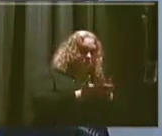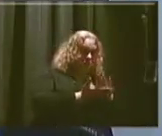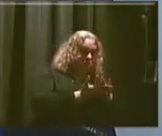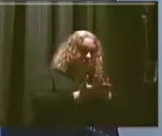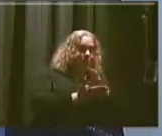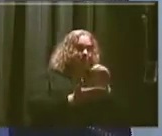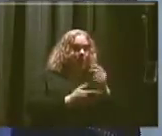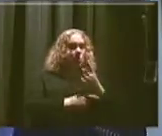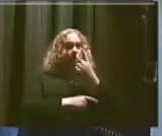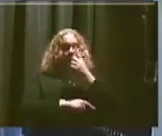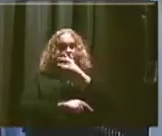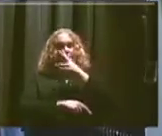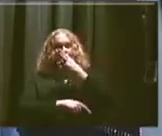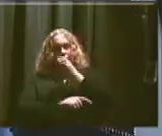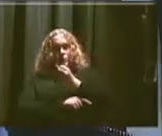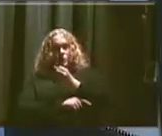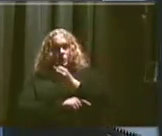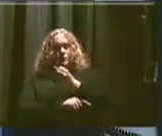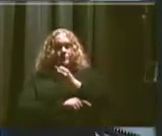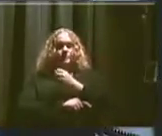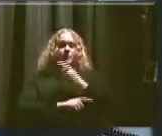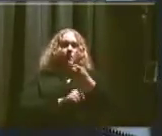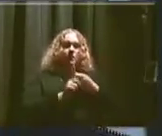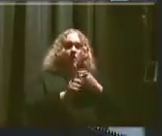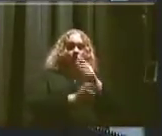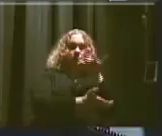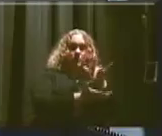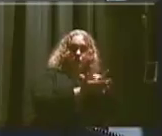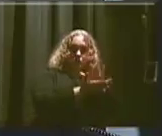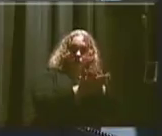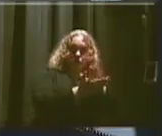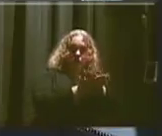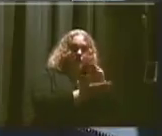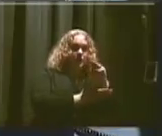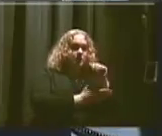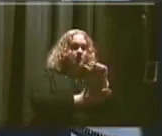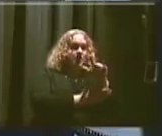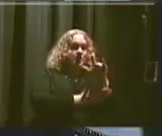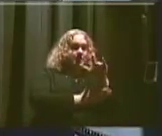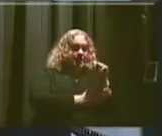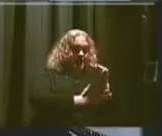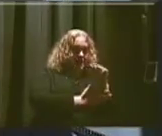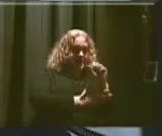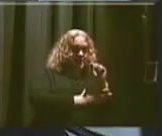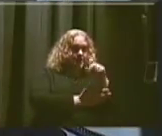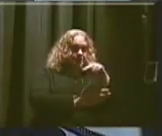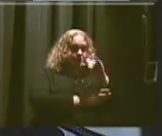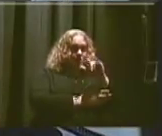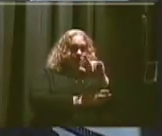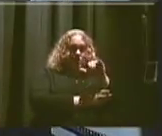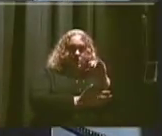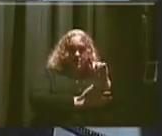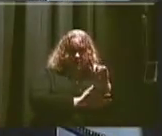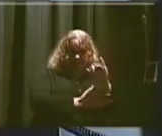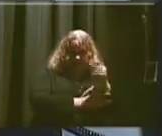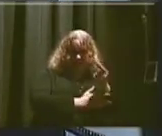principal. From the middle school, it's Malia Spalding, and she is such an outstanding young